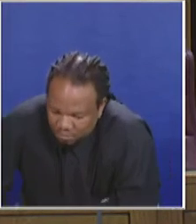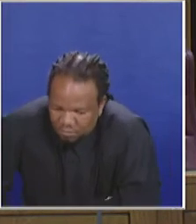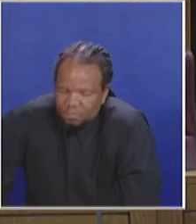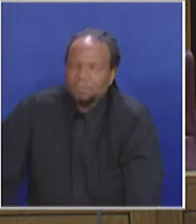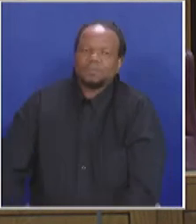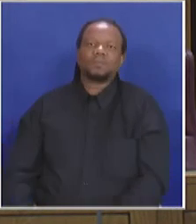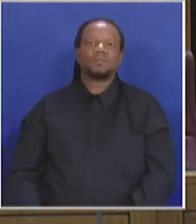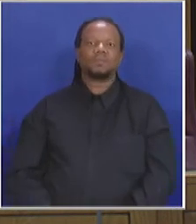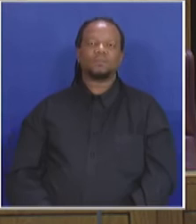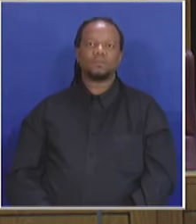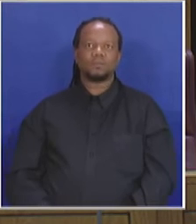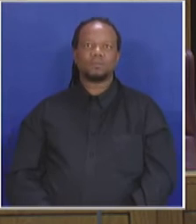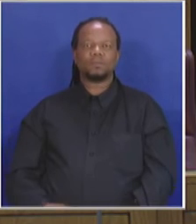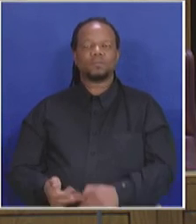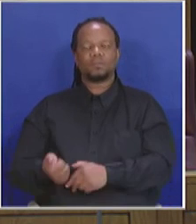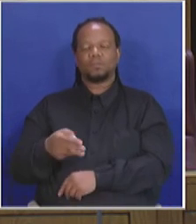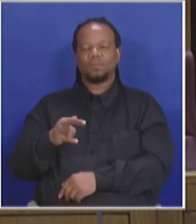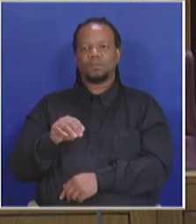The Honorable Mutara.